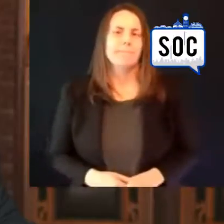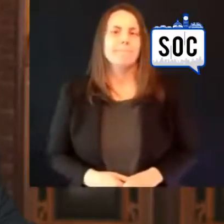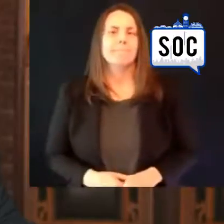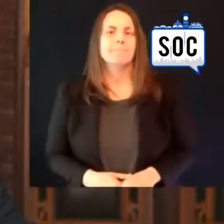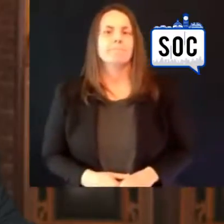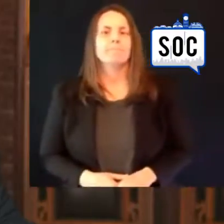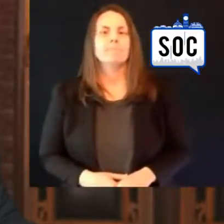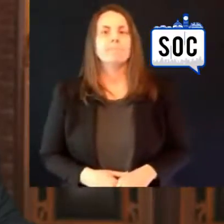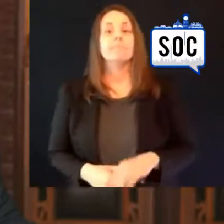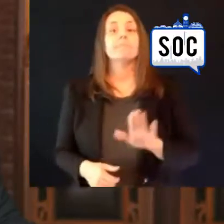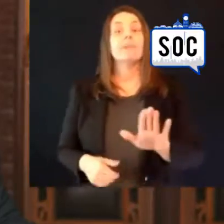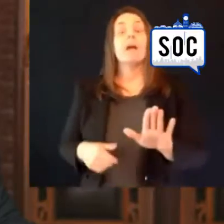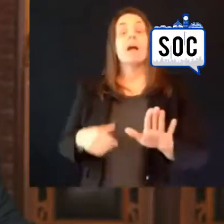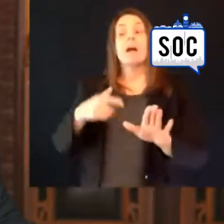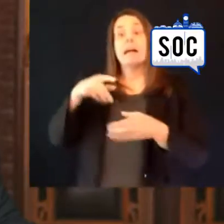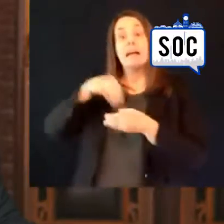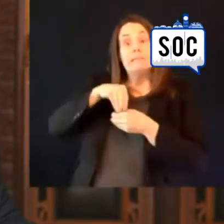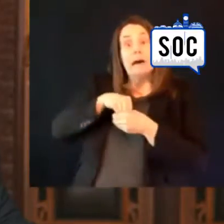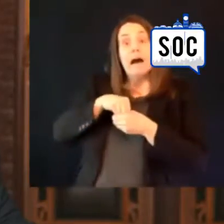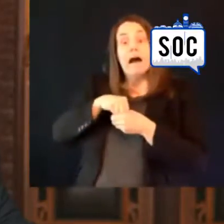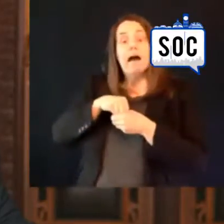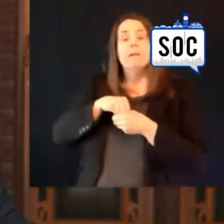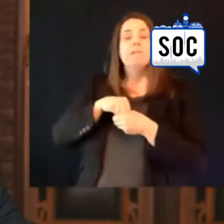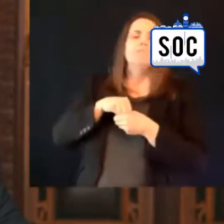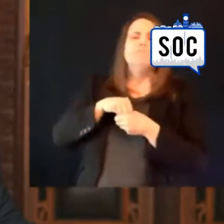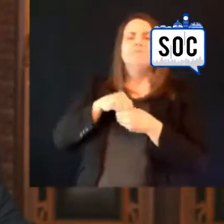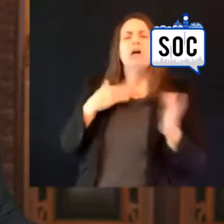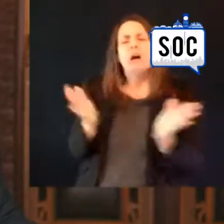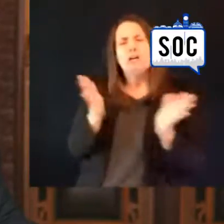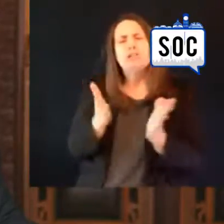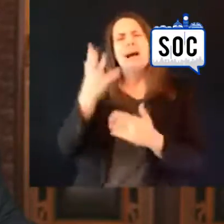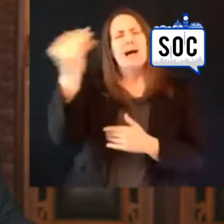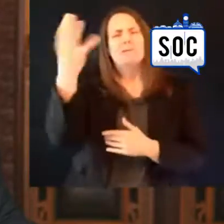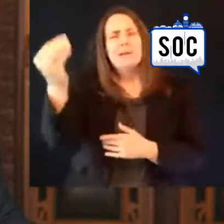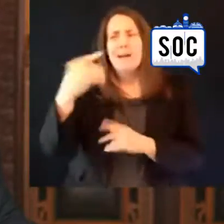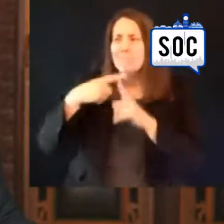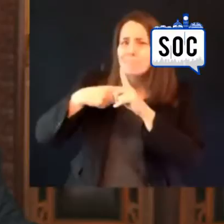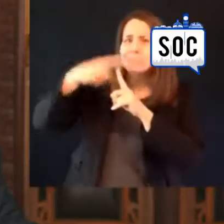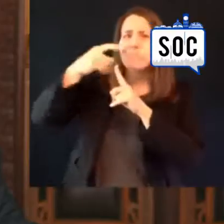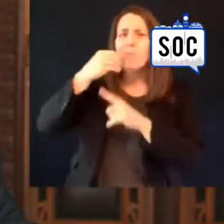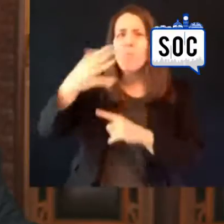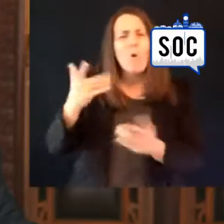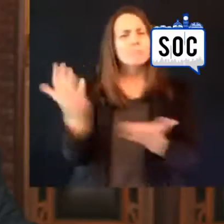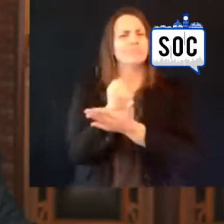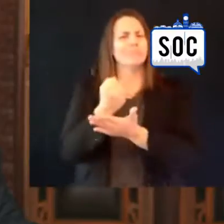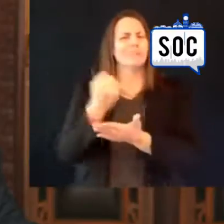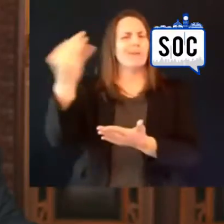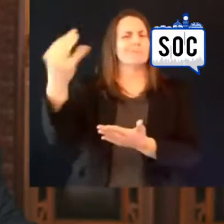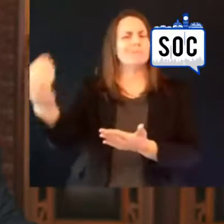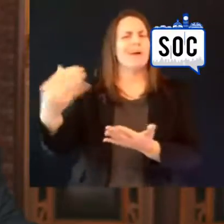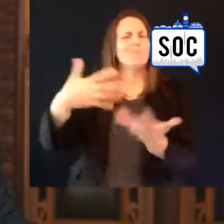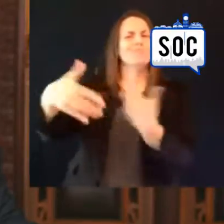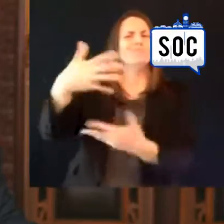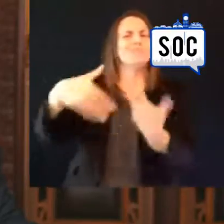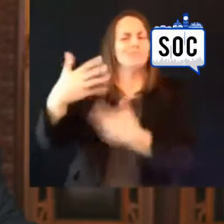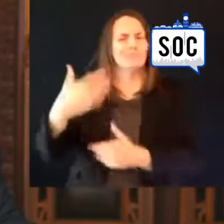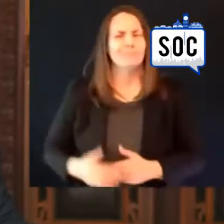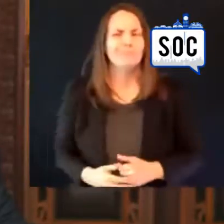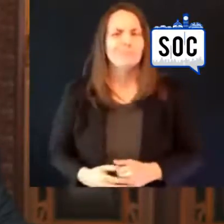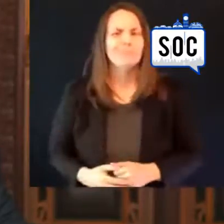others. Avoid gatherings with multiple households, and follow all CDC guidelines and